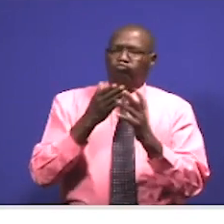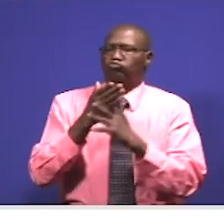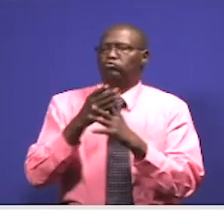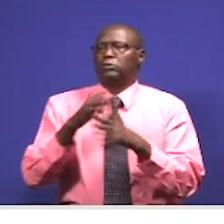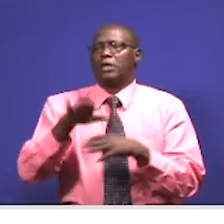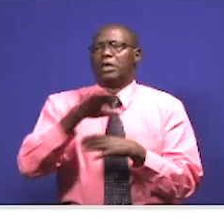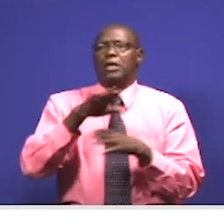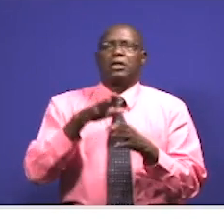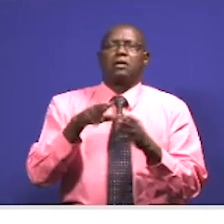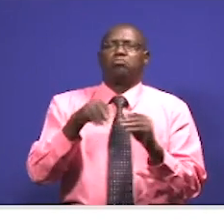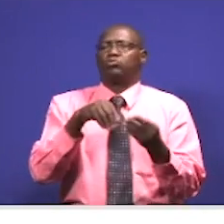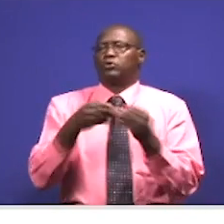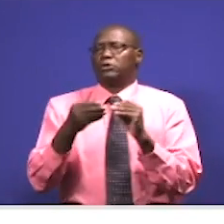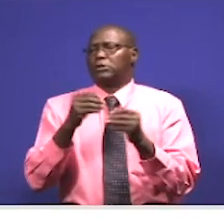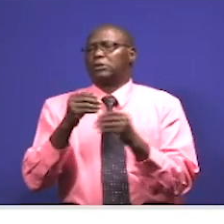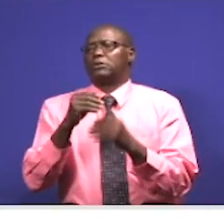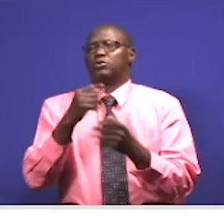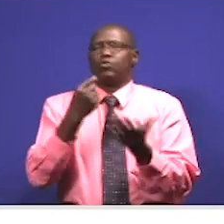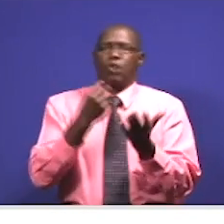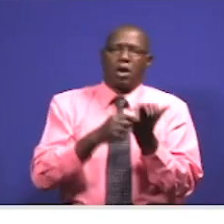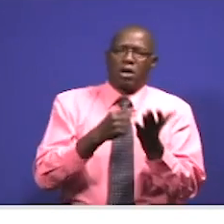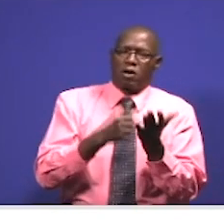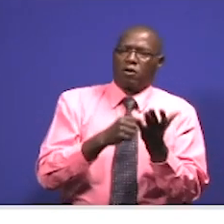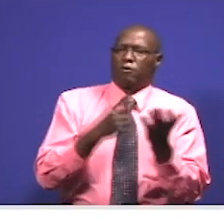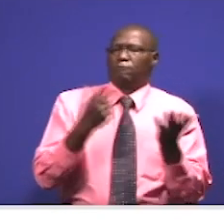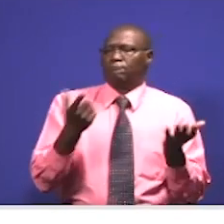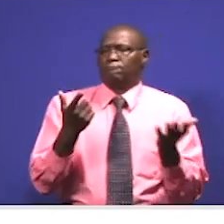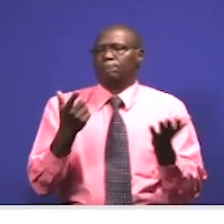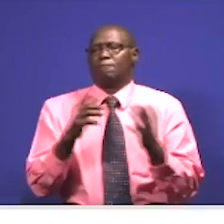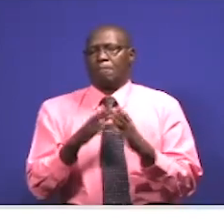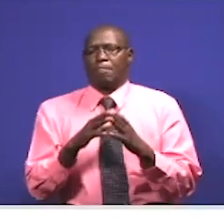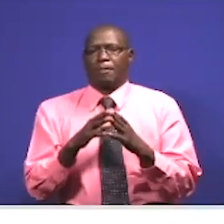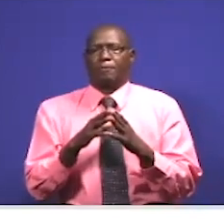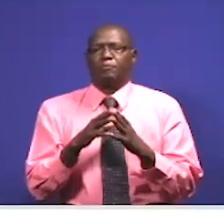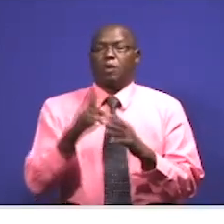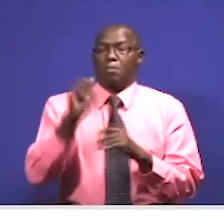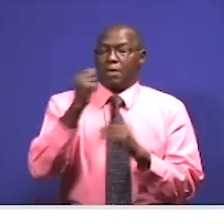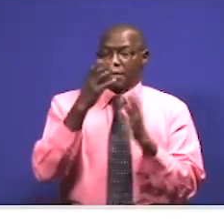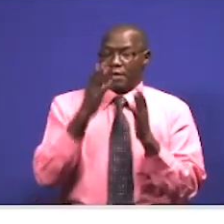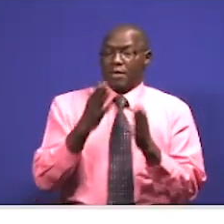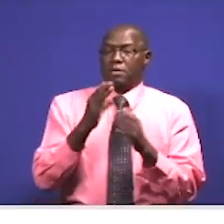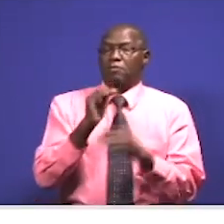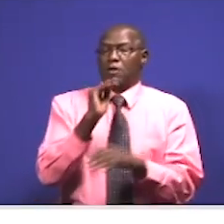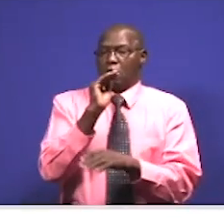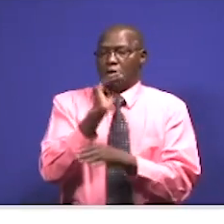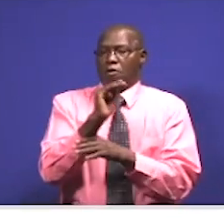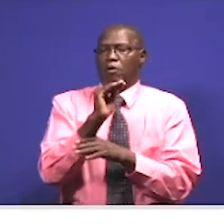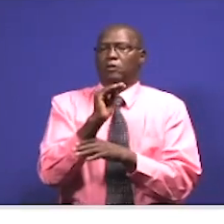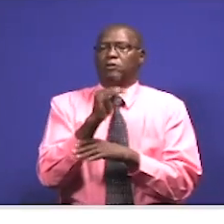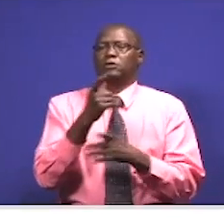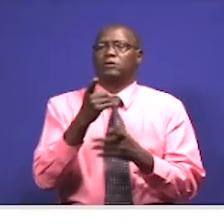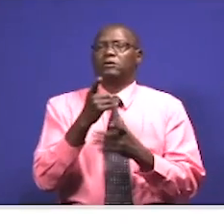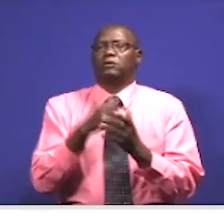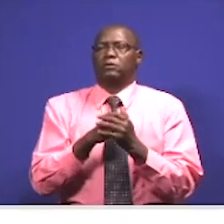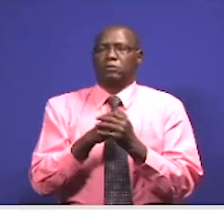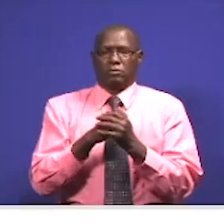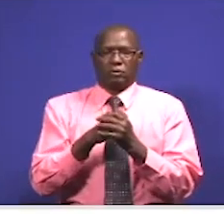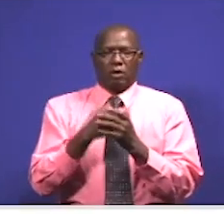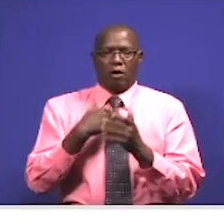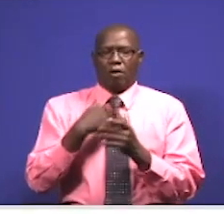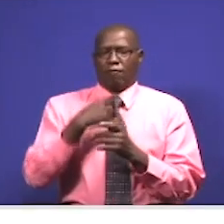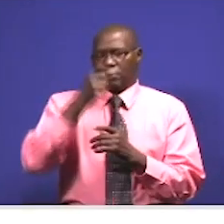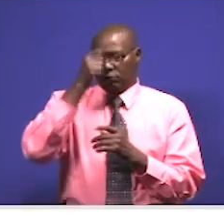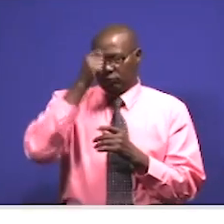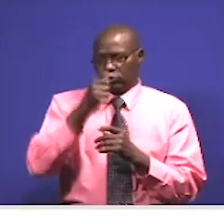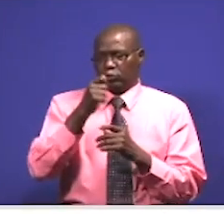that borders Kenya and Uganda, and all over. However, Kenyans have been urged not to tire of reminding the government of the need to respect the commitment